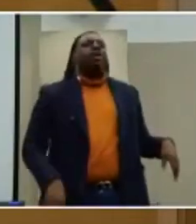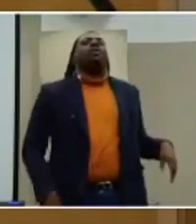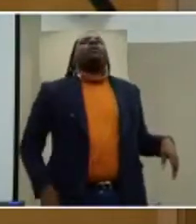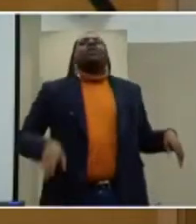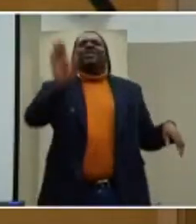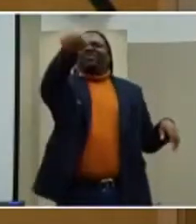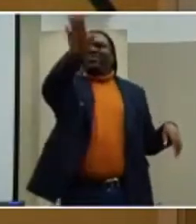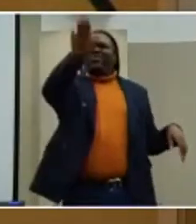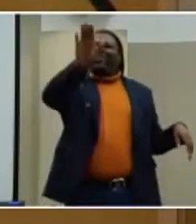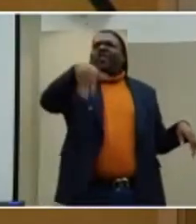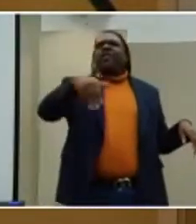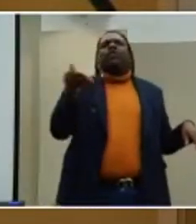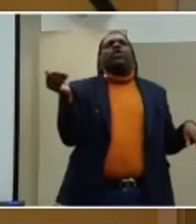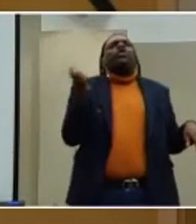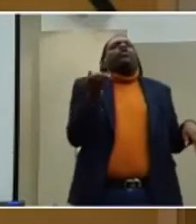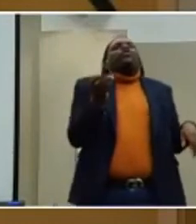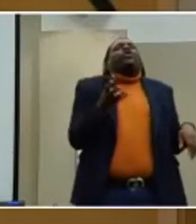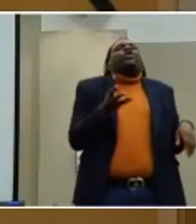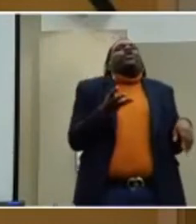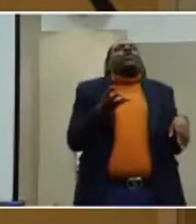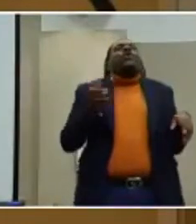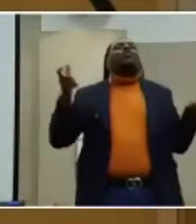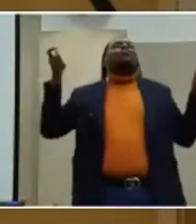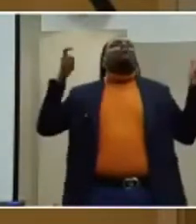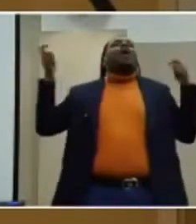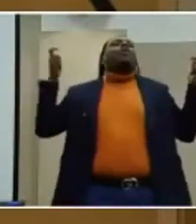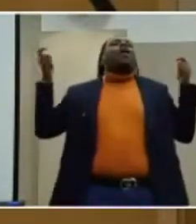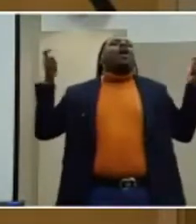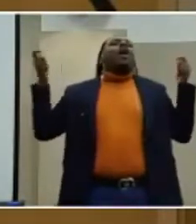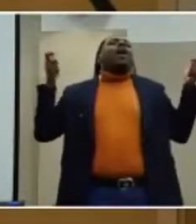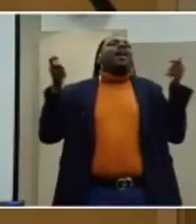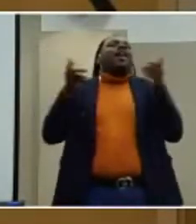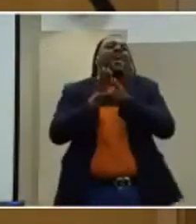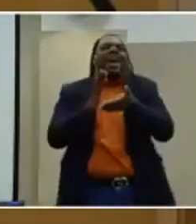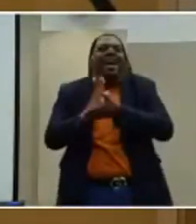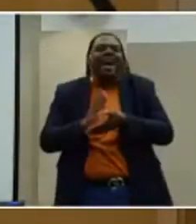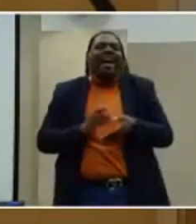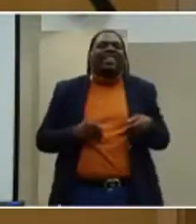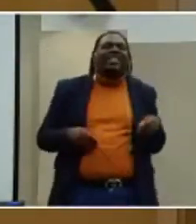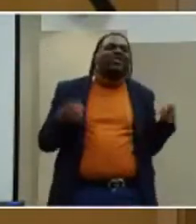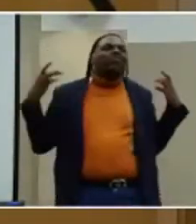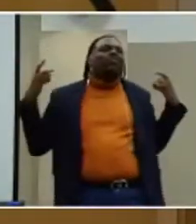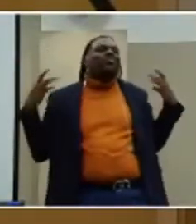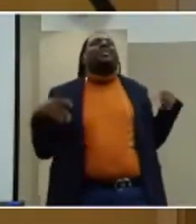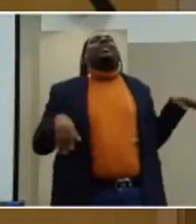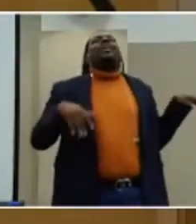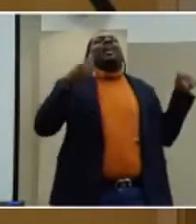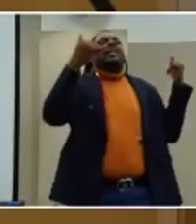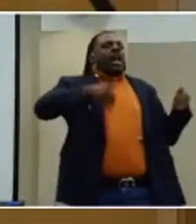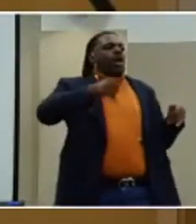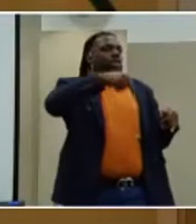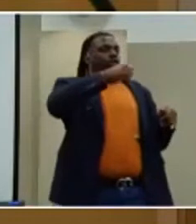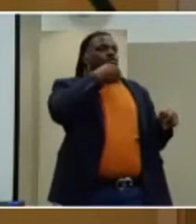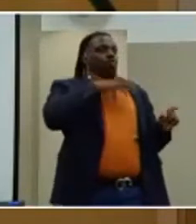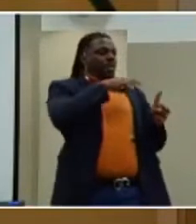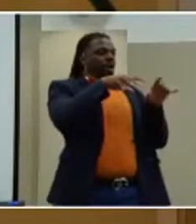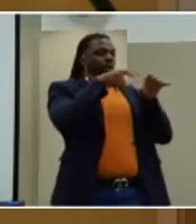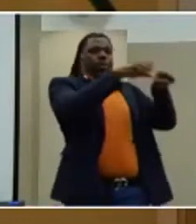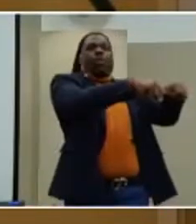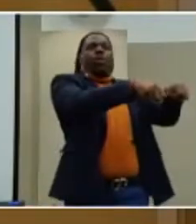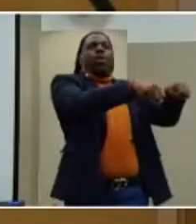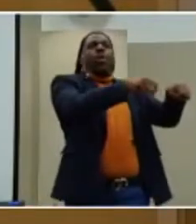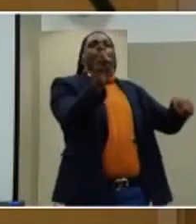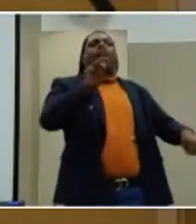just want to give you a couple of bragging rights on Secretary Beatty. I don't know if you all know, but she was inducted into